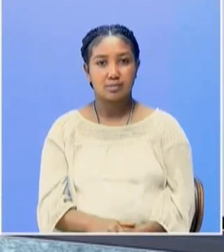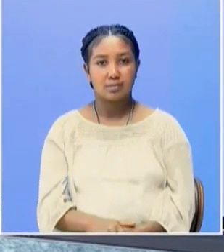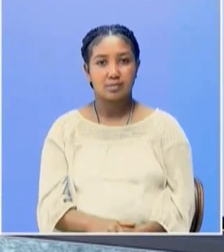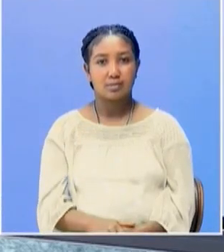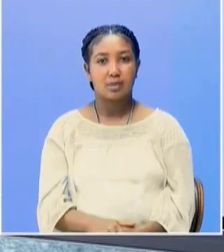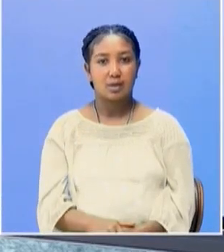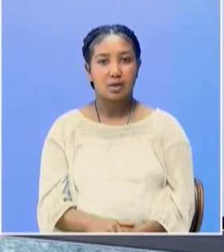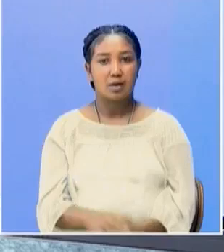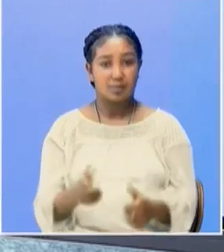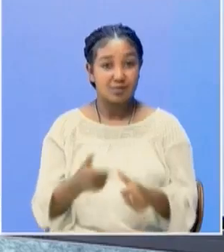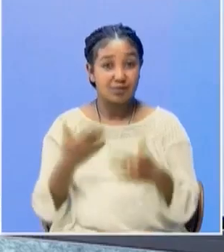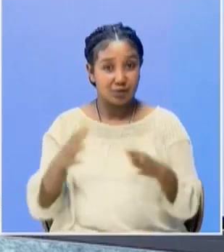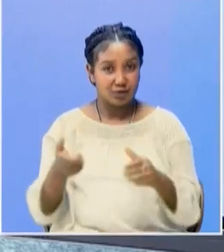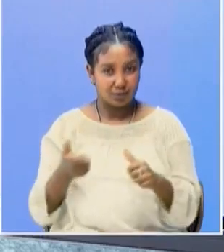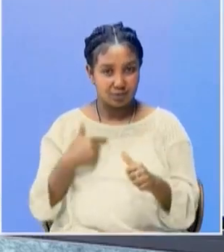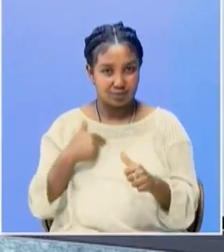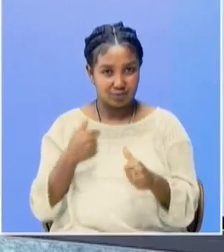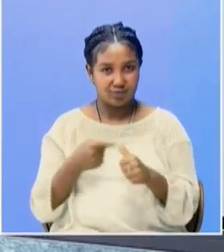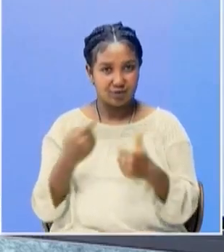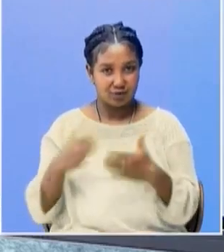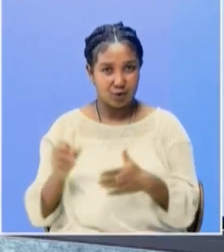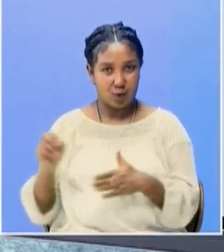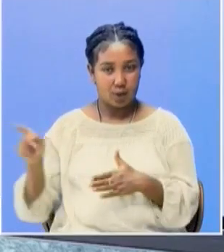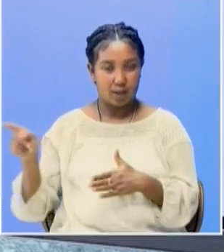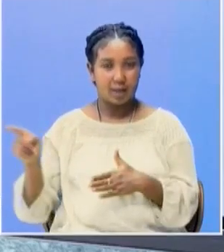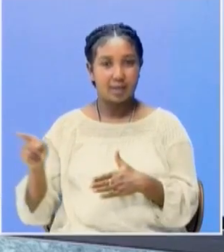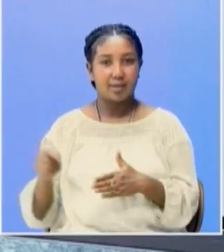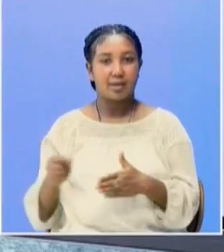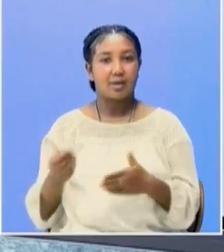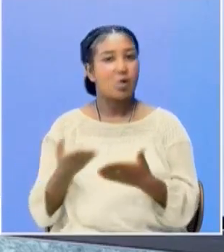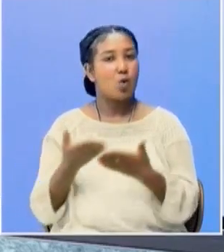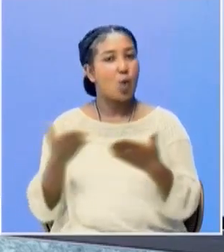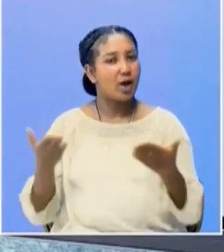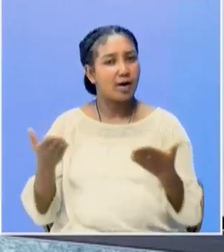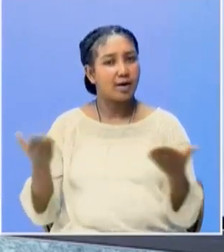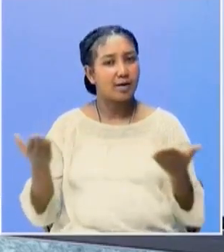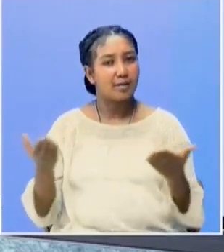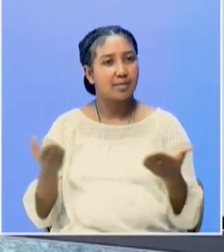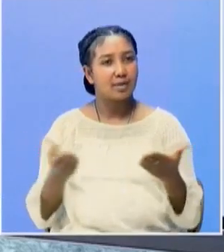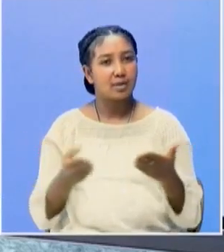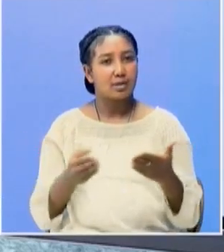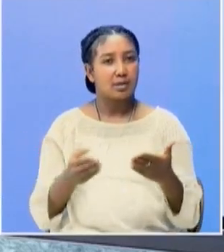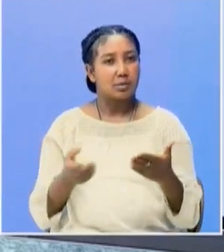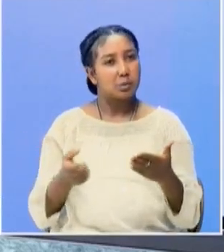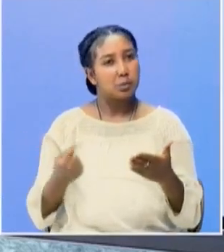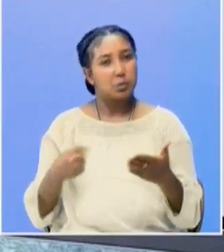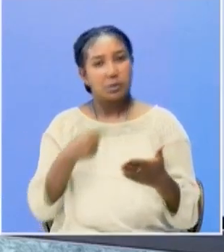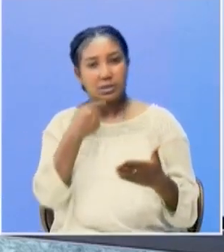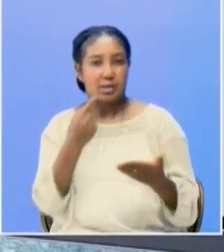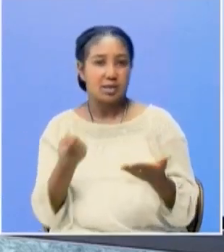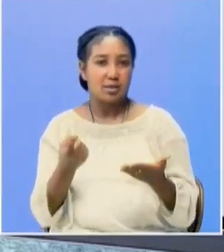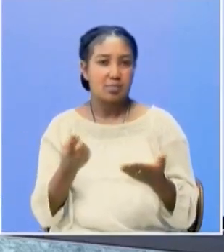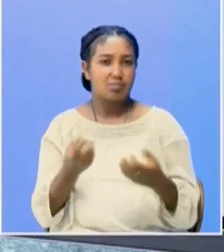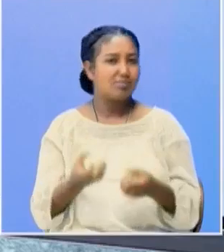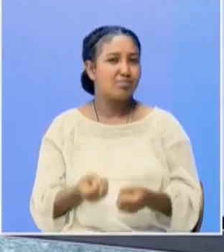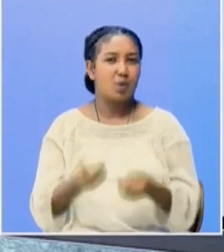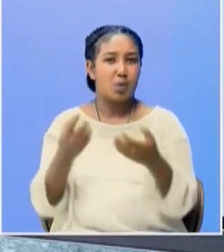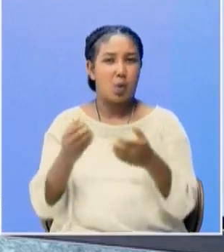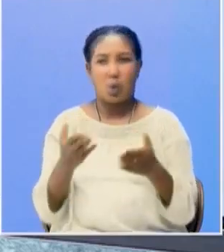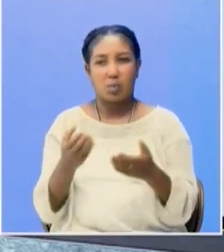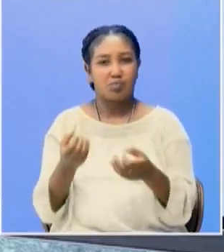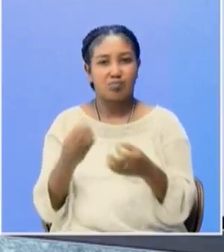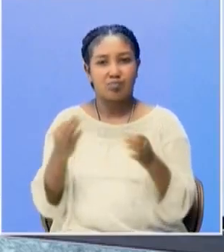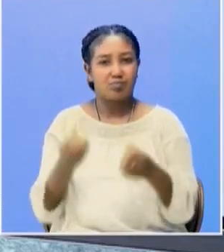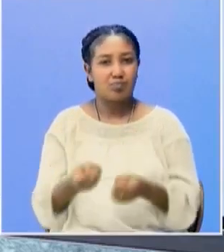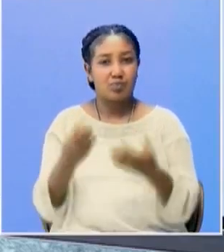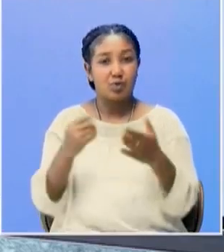Let's do the first one. Okay? Where. We've said so far about where. This